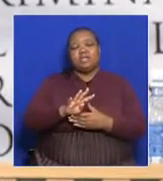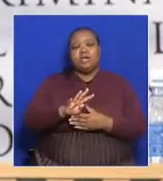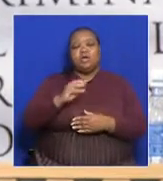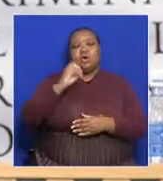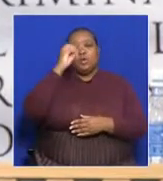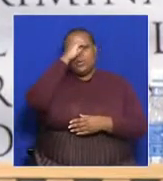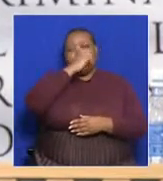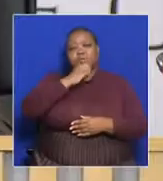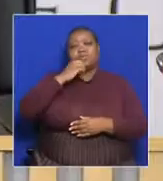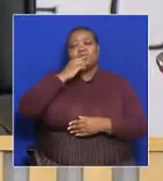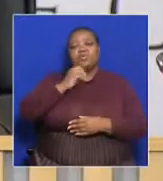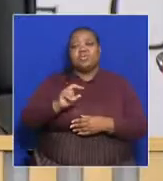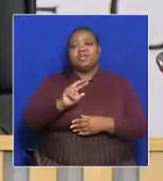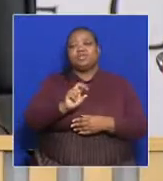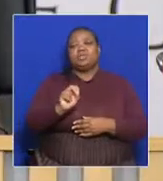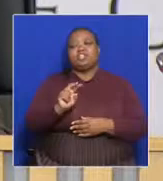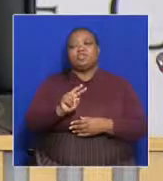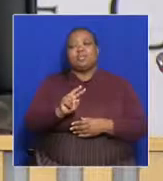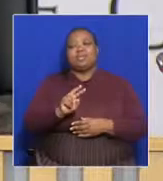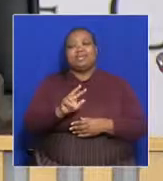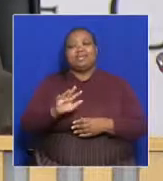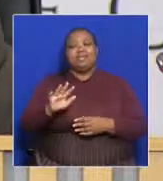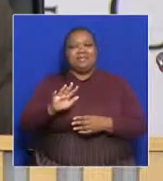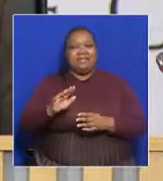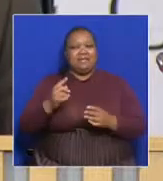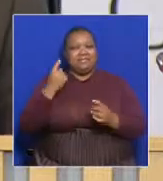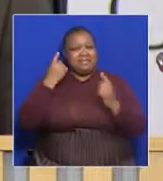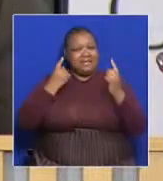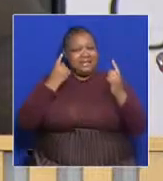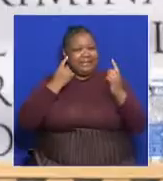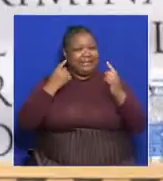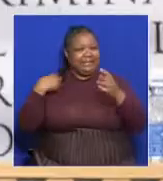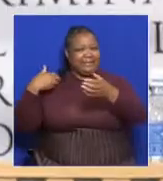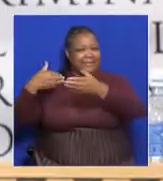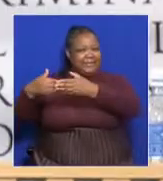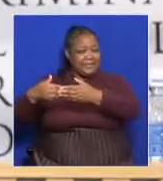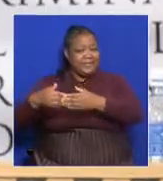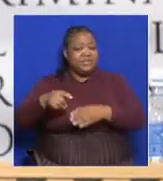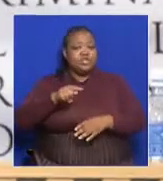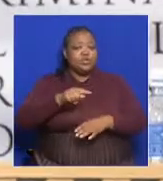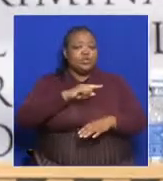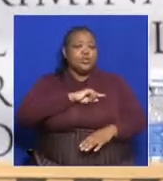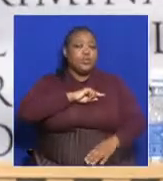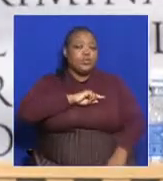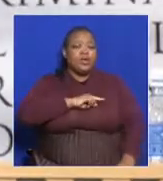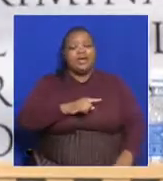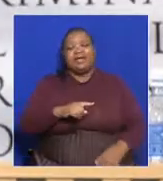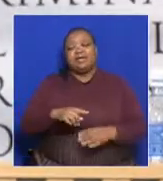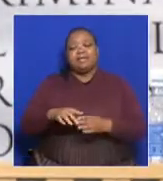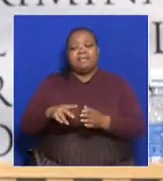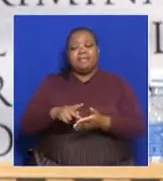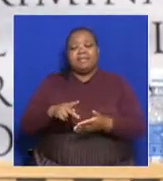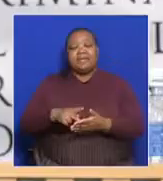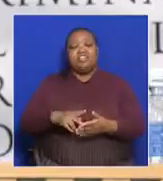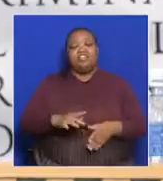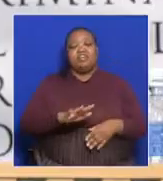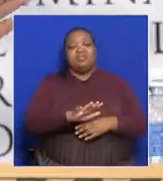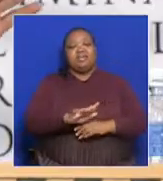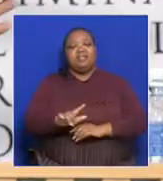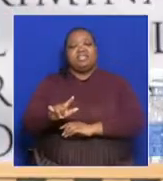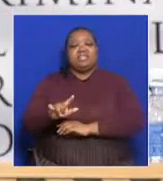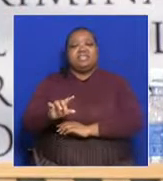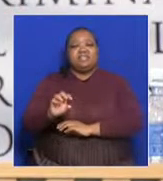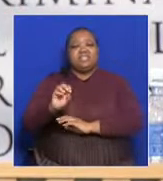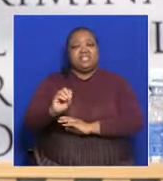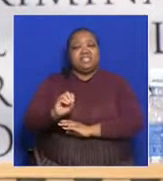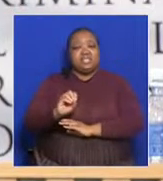of the period. Okay. And the basis for that, you will find at page 570, which is a table of